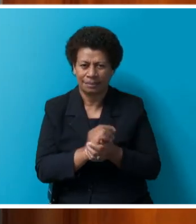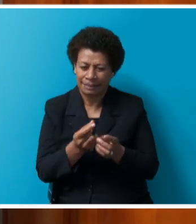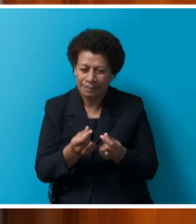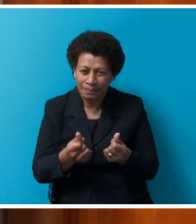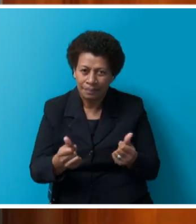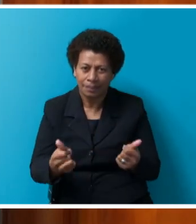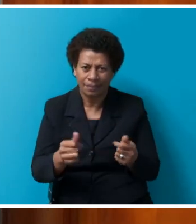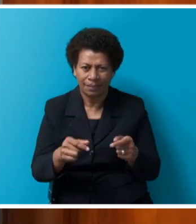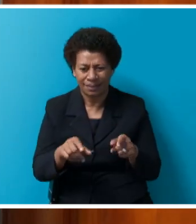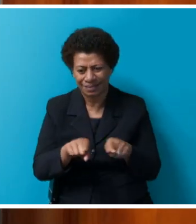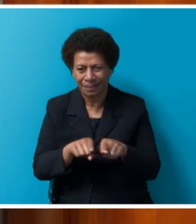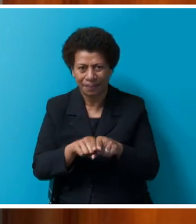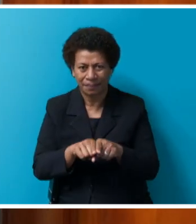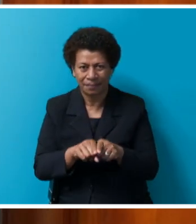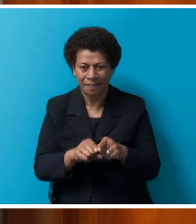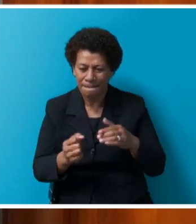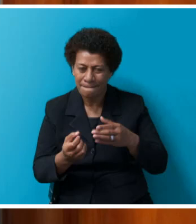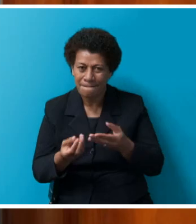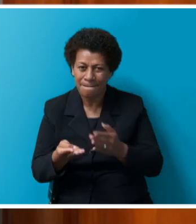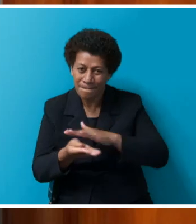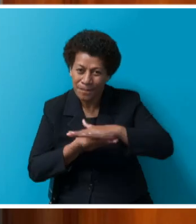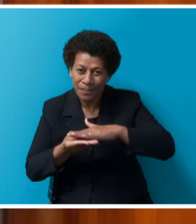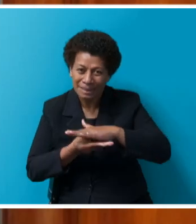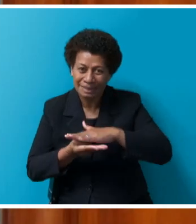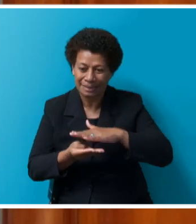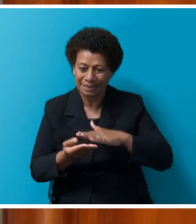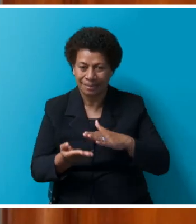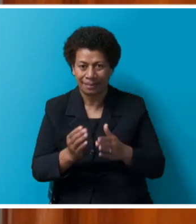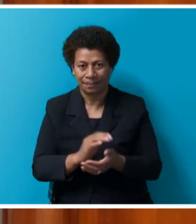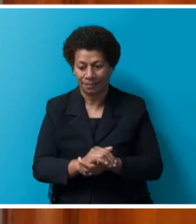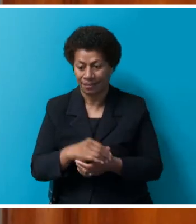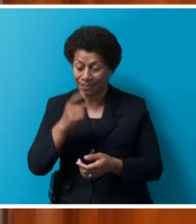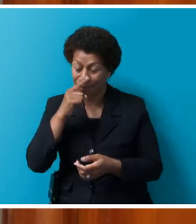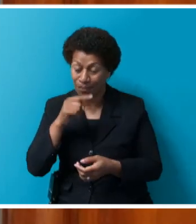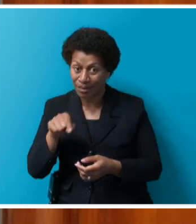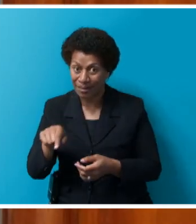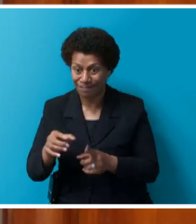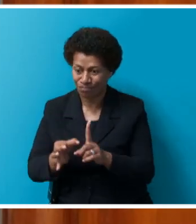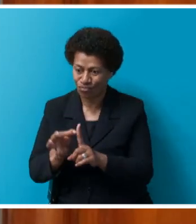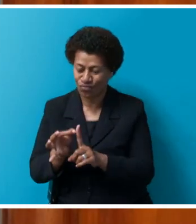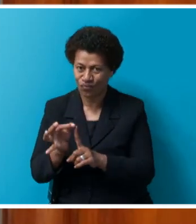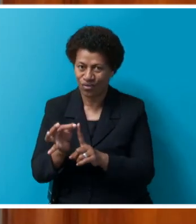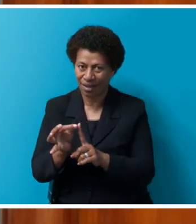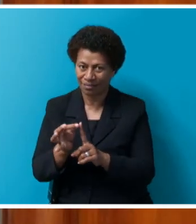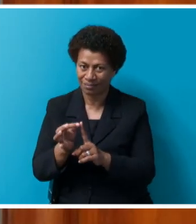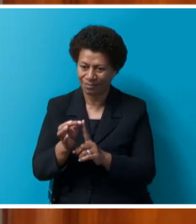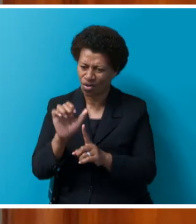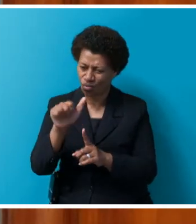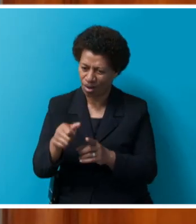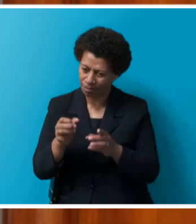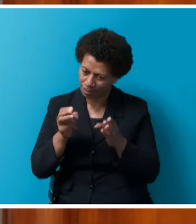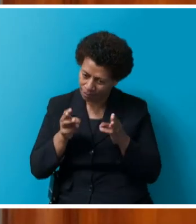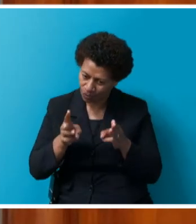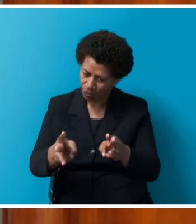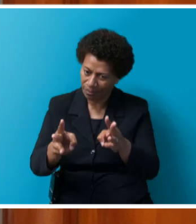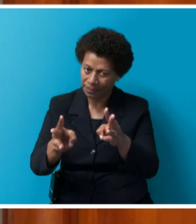coined by Honourable Ali Kimbia, that improve the well-being of our people and moves us in the right direction, out of poverty